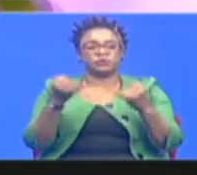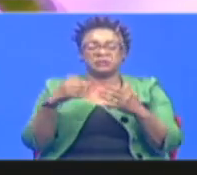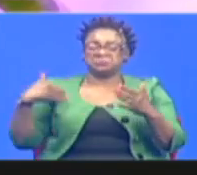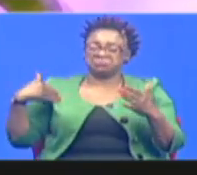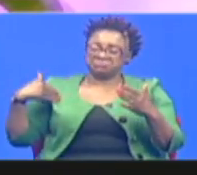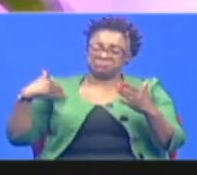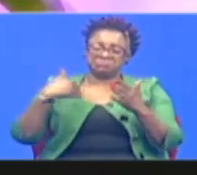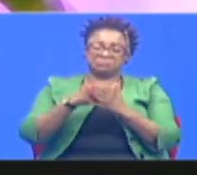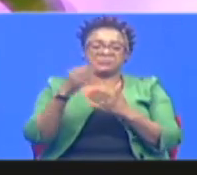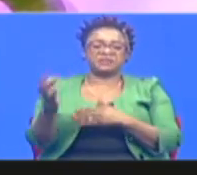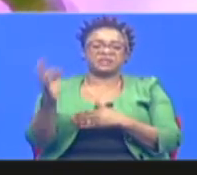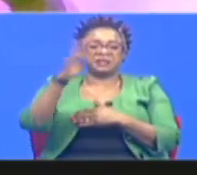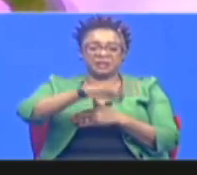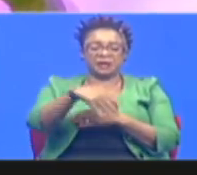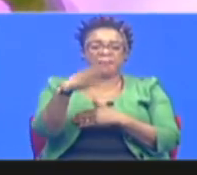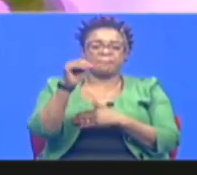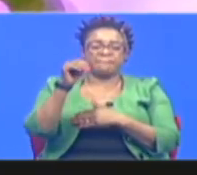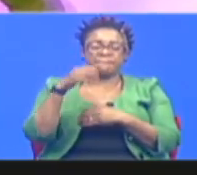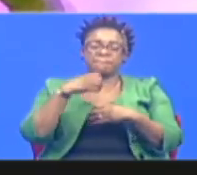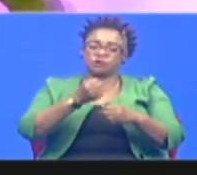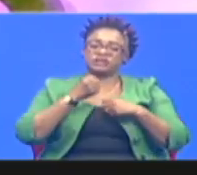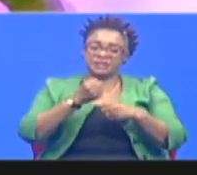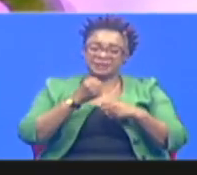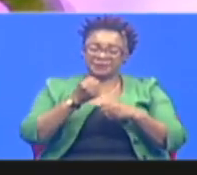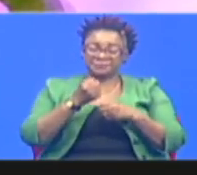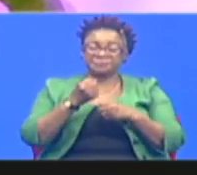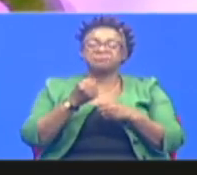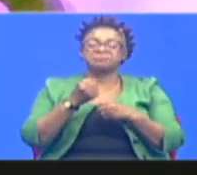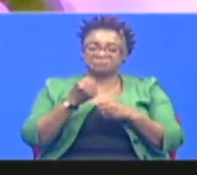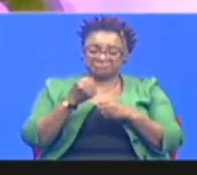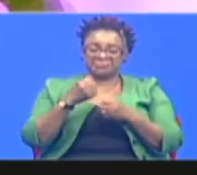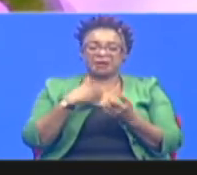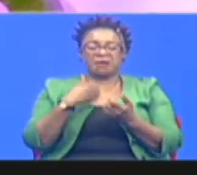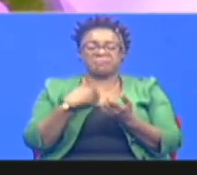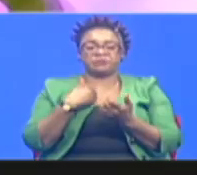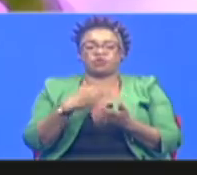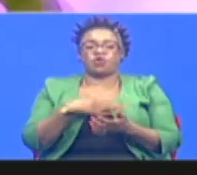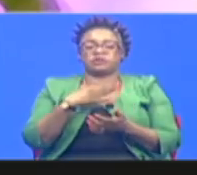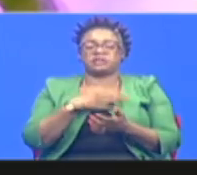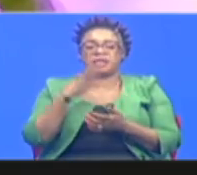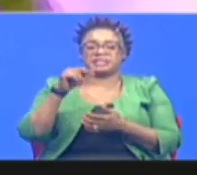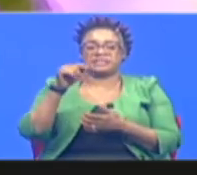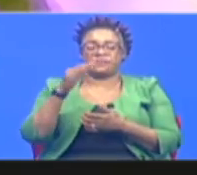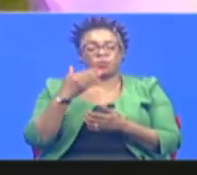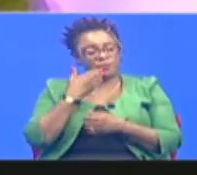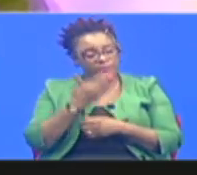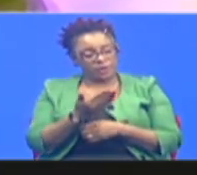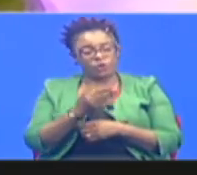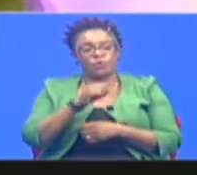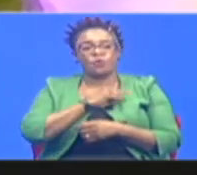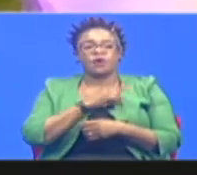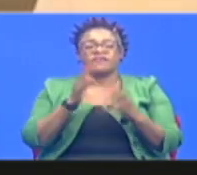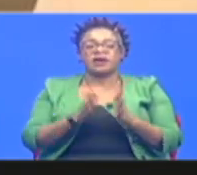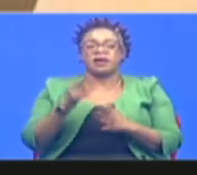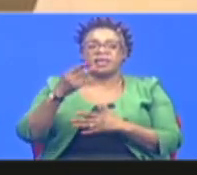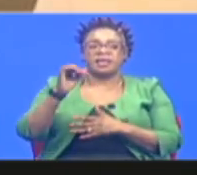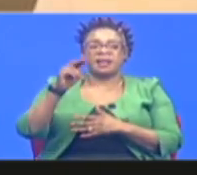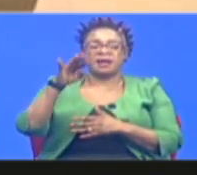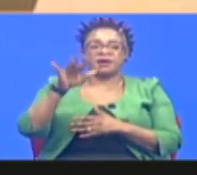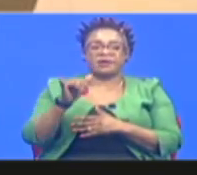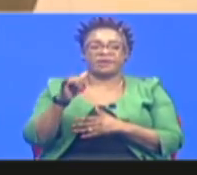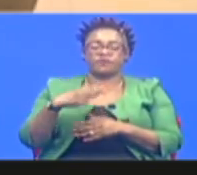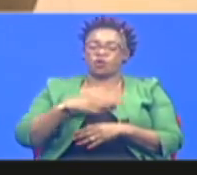the Morsik edition as Bomet has been host to NTV. And we thank you, Bona Governor, Dr. Hillary Barchok, for